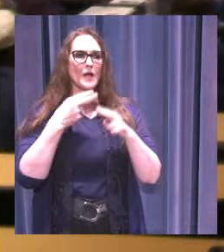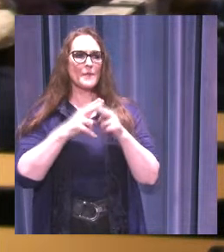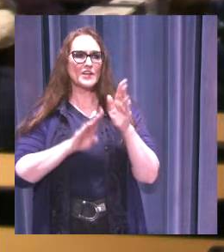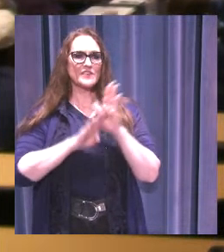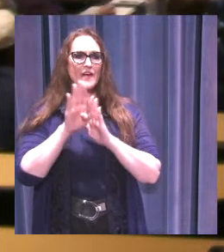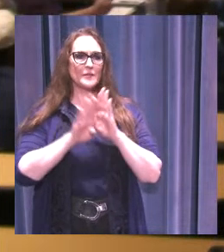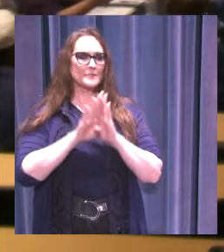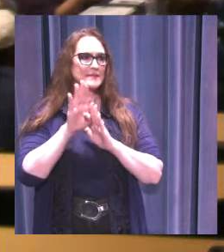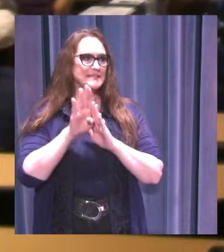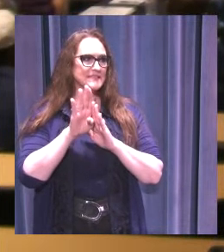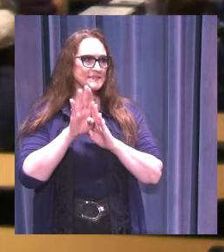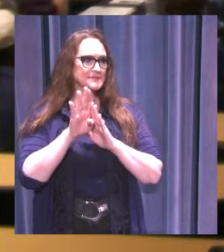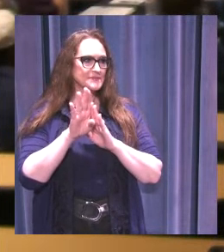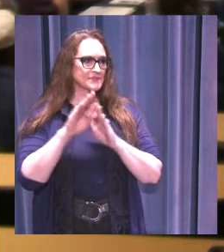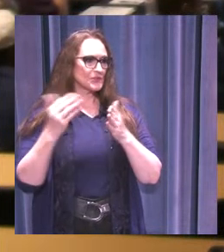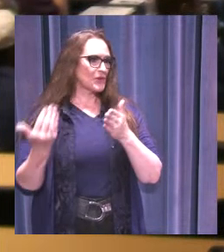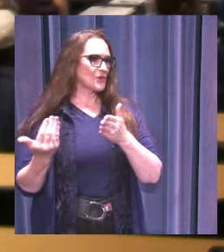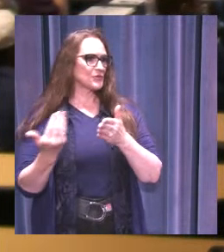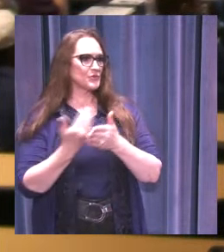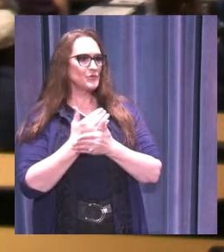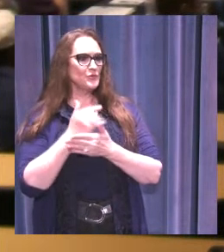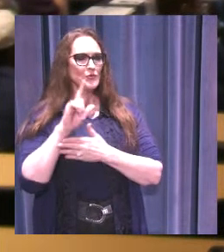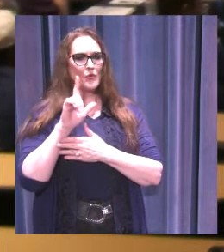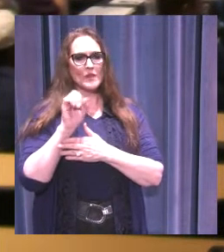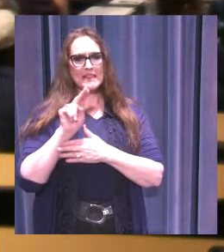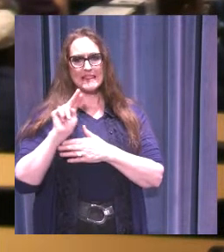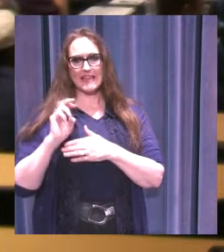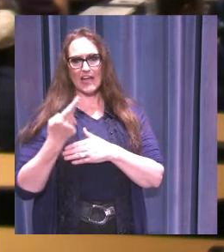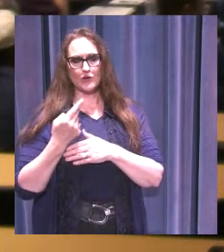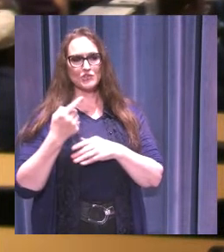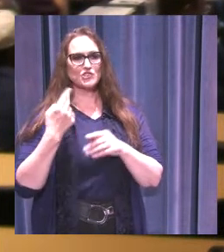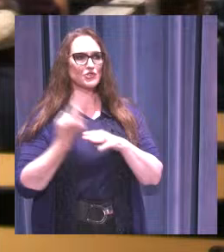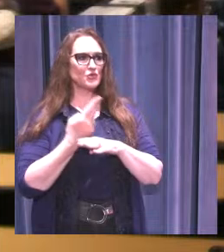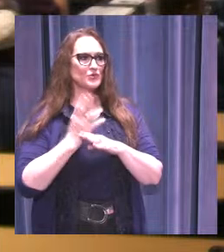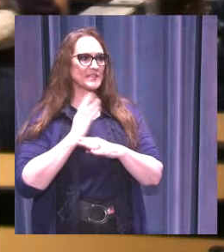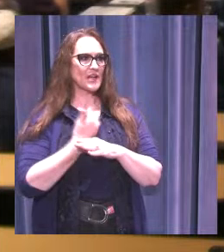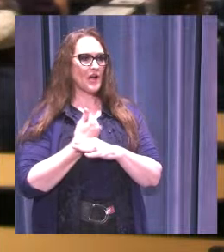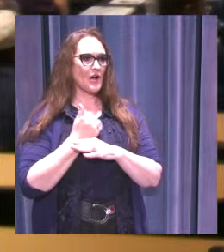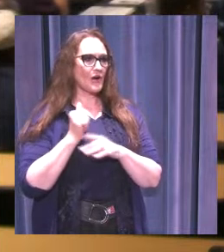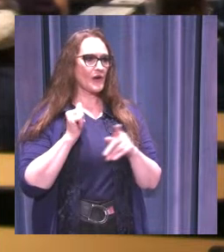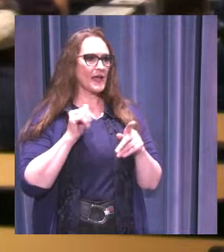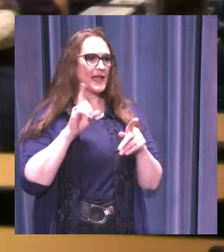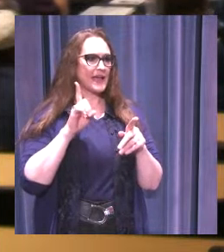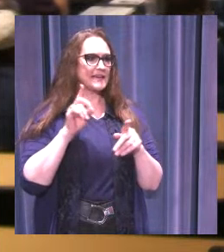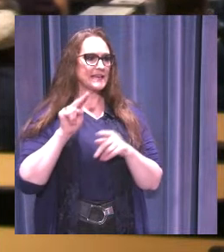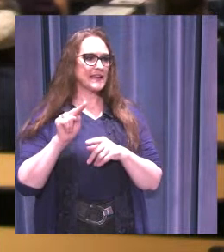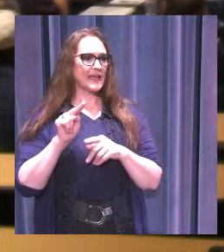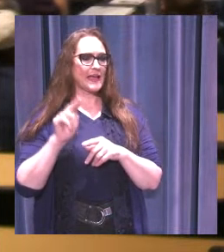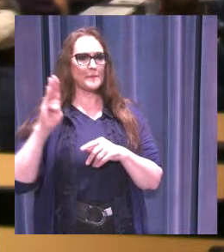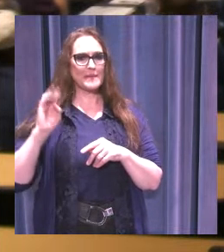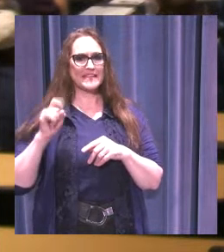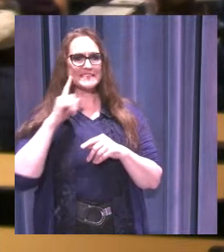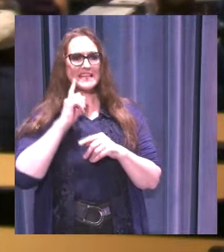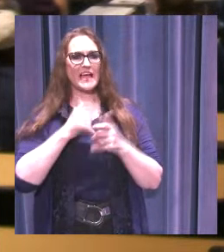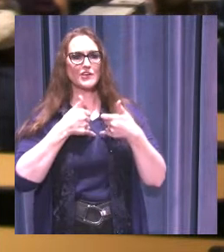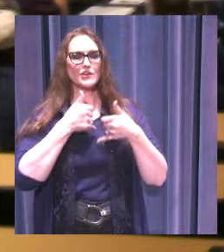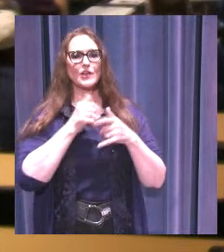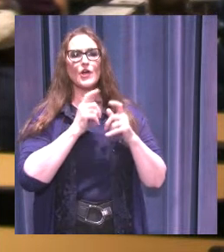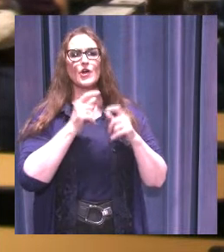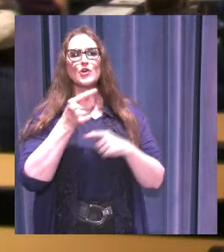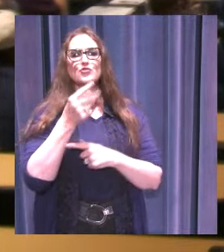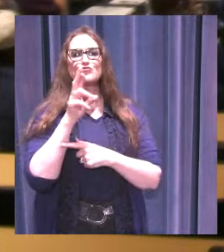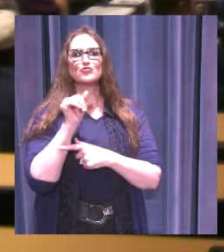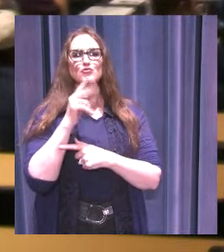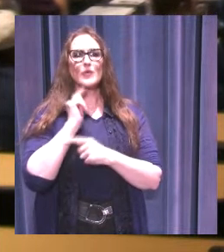developing a new lounge using our ADN to BSN grant funds. Thank you